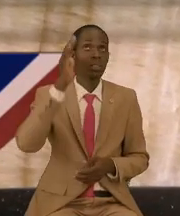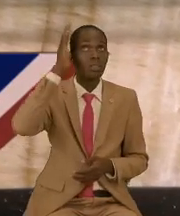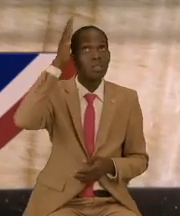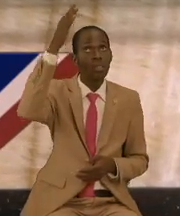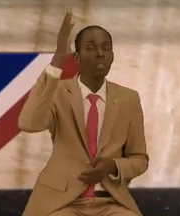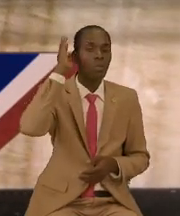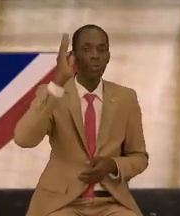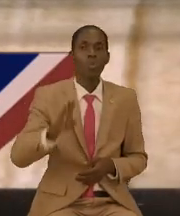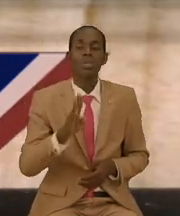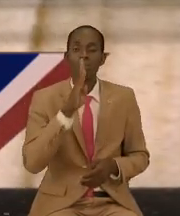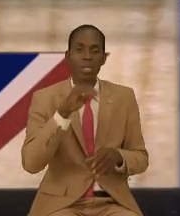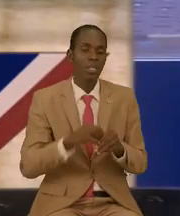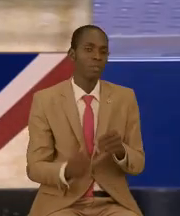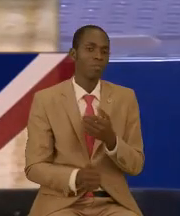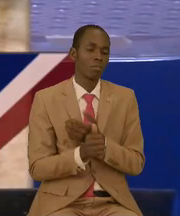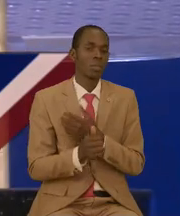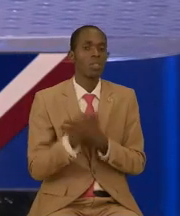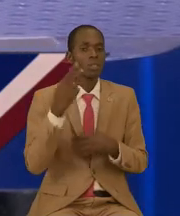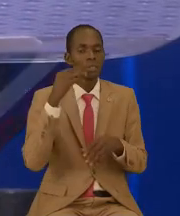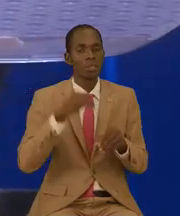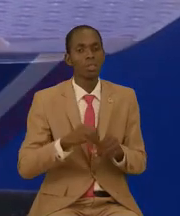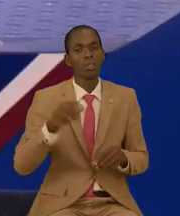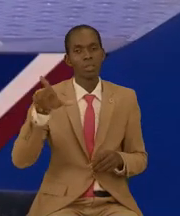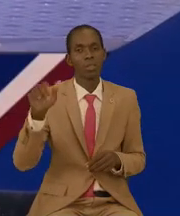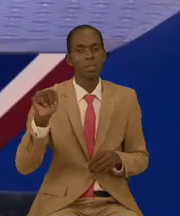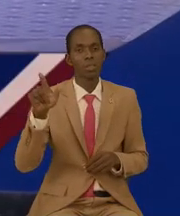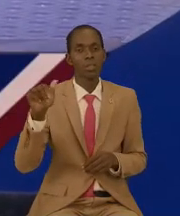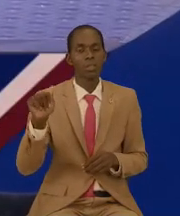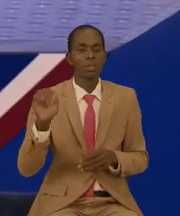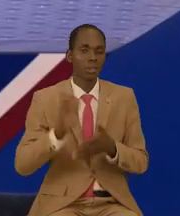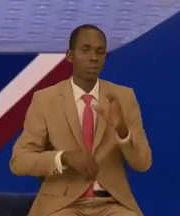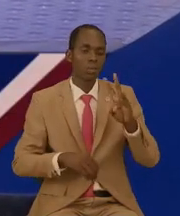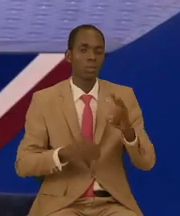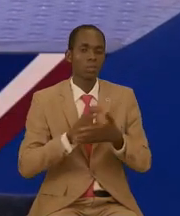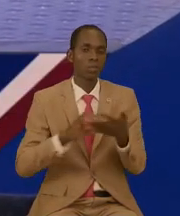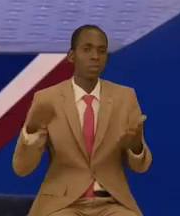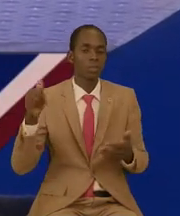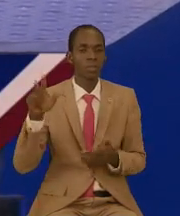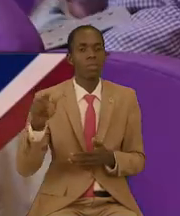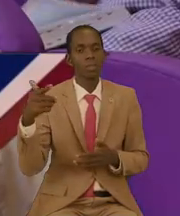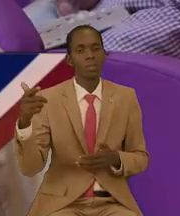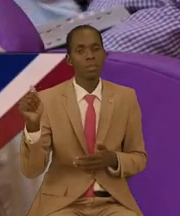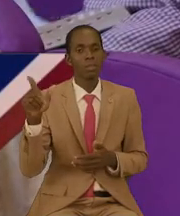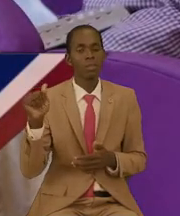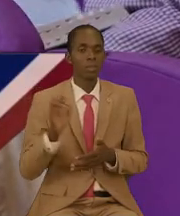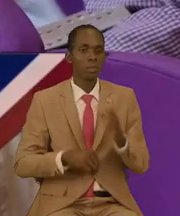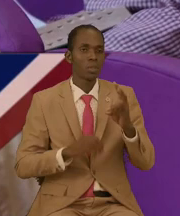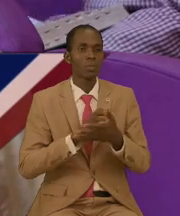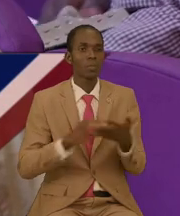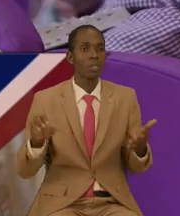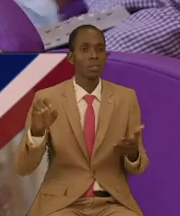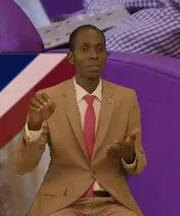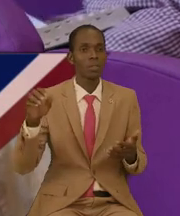at stake. It tells us in Galatians chapter 6, I'm reading from verse 13. It says, for neither